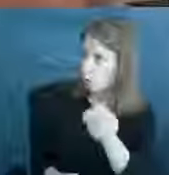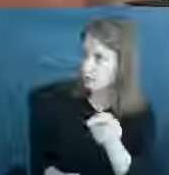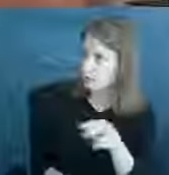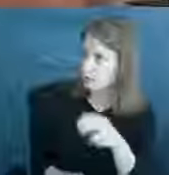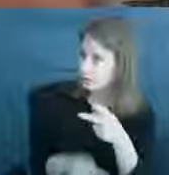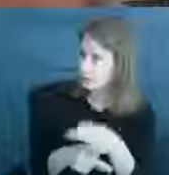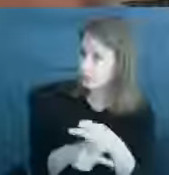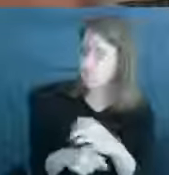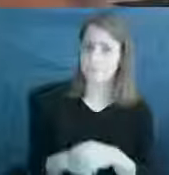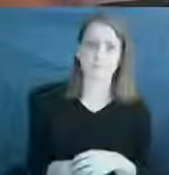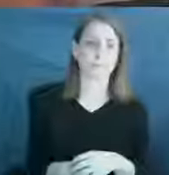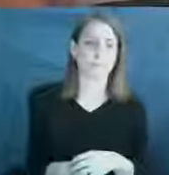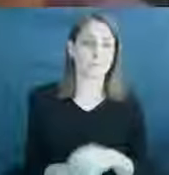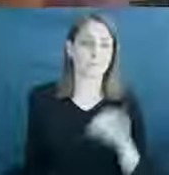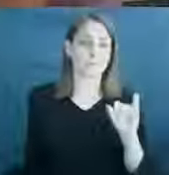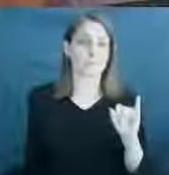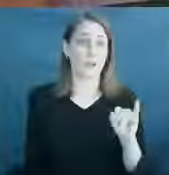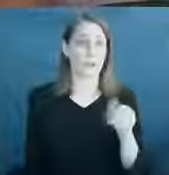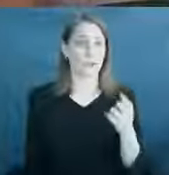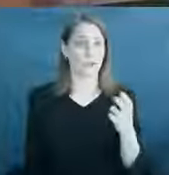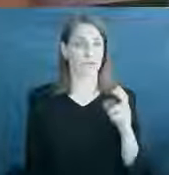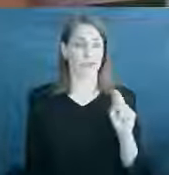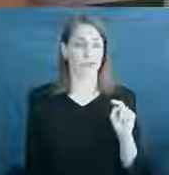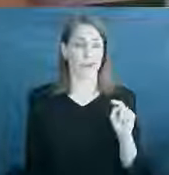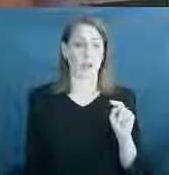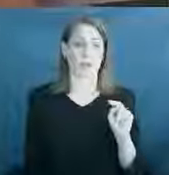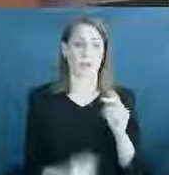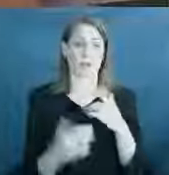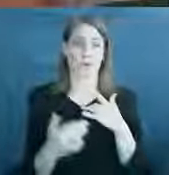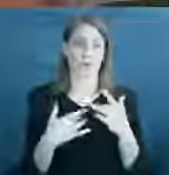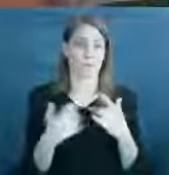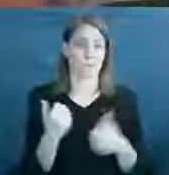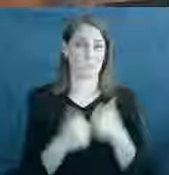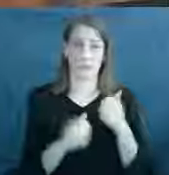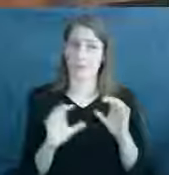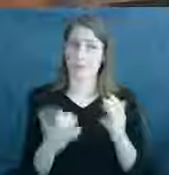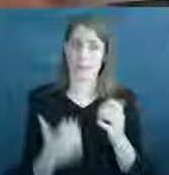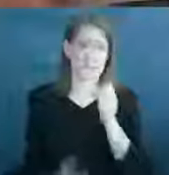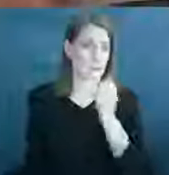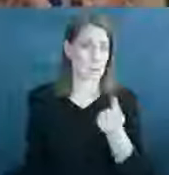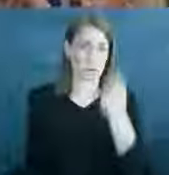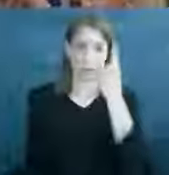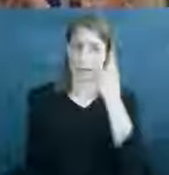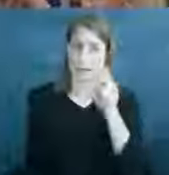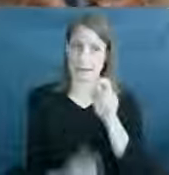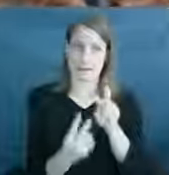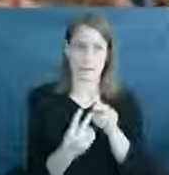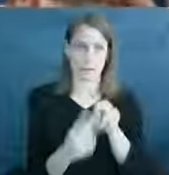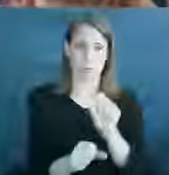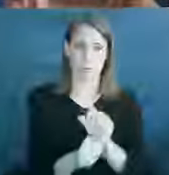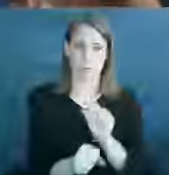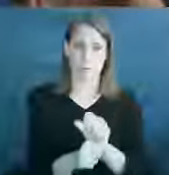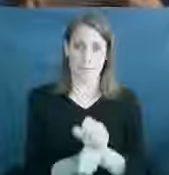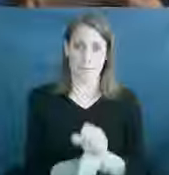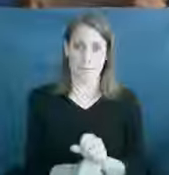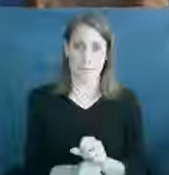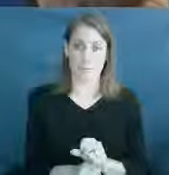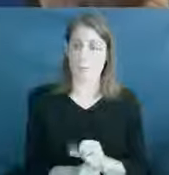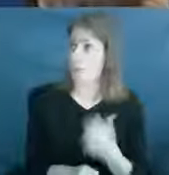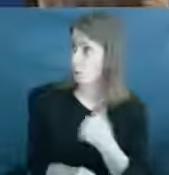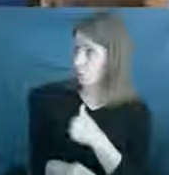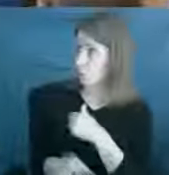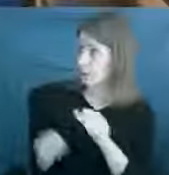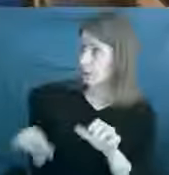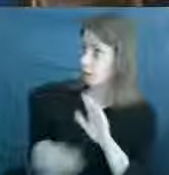letters. Now, watch this really carefully. John's concerned that most of the class haven't